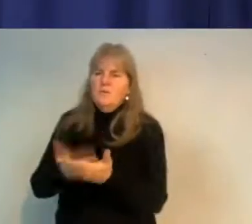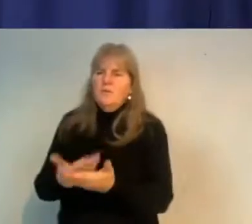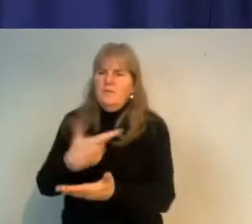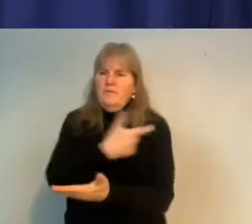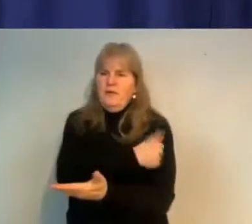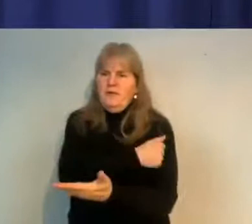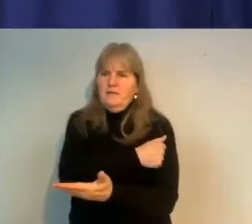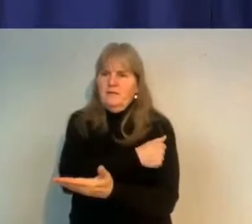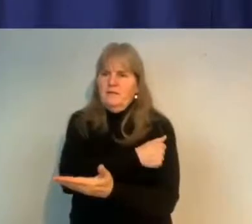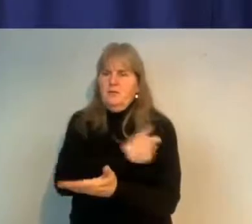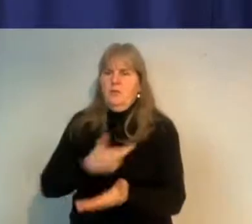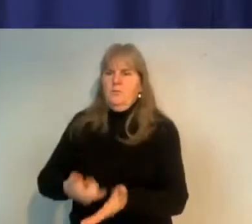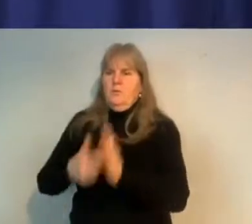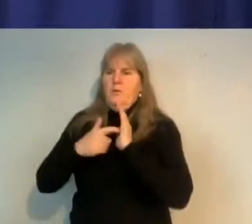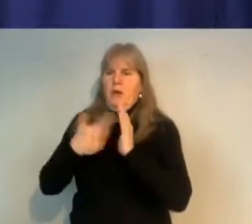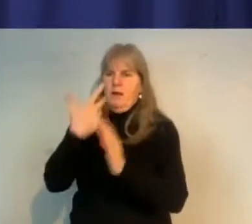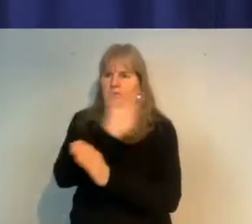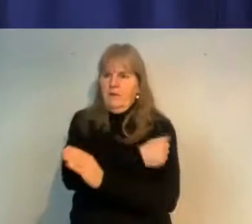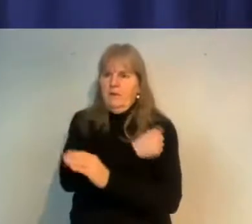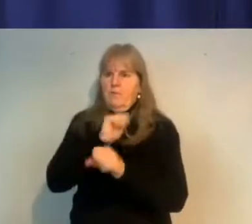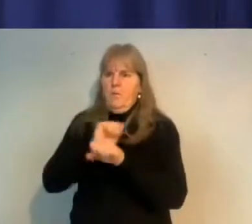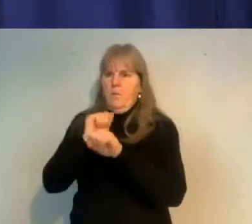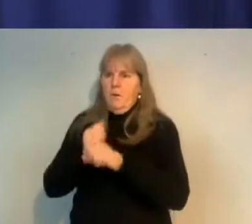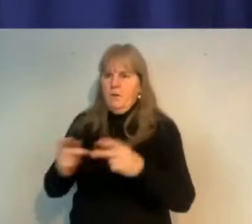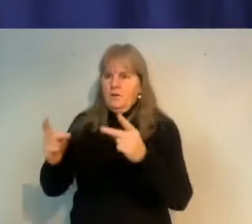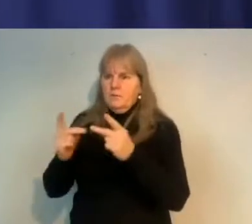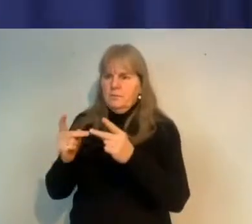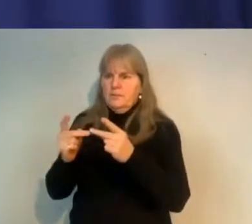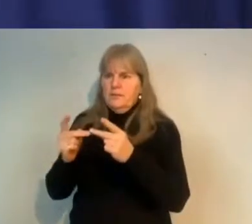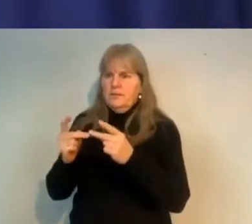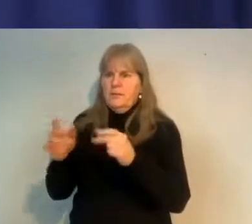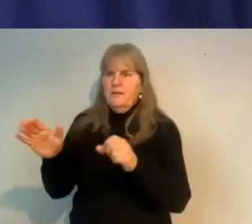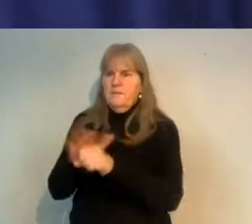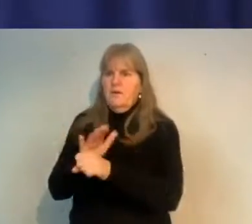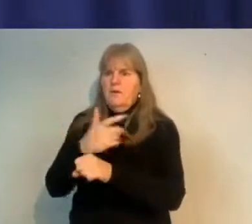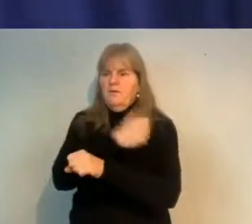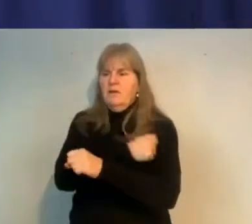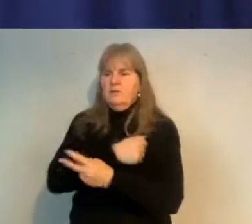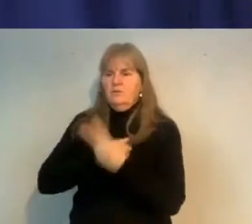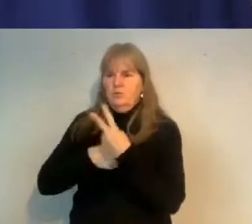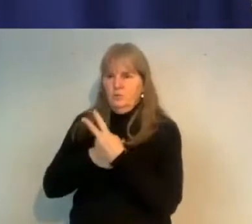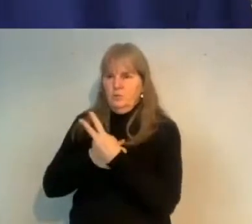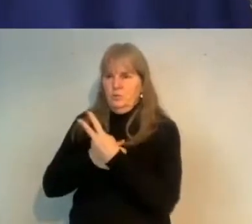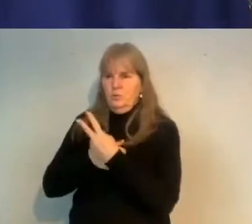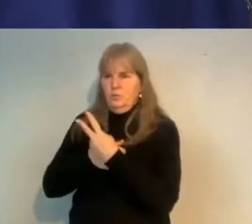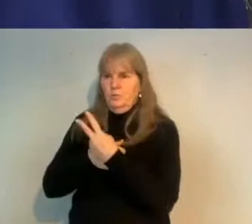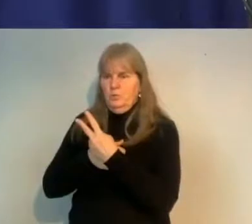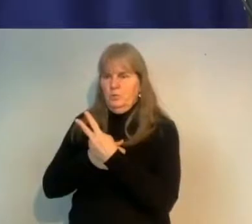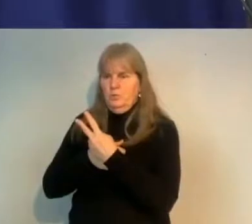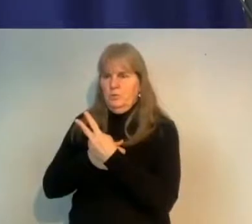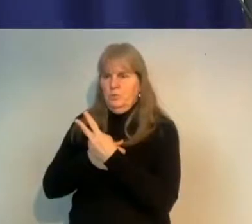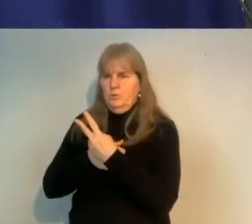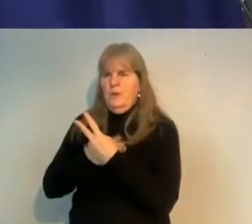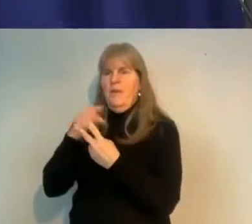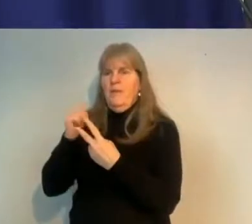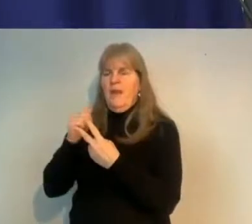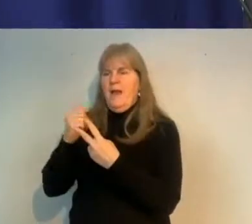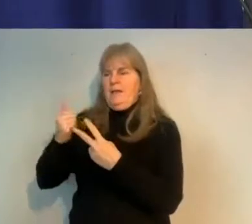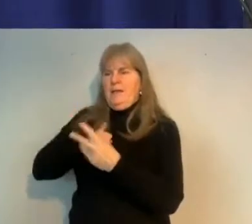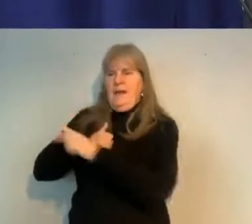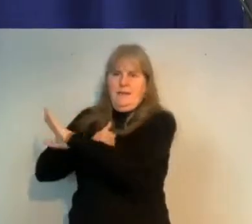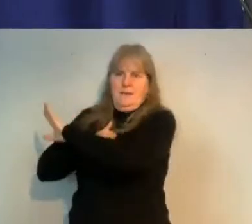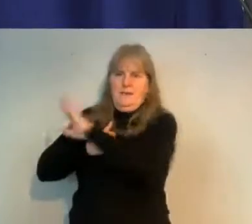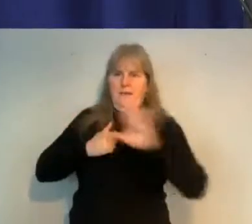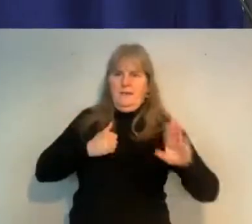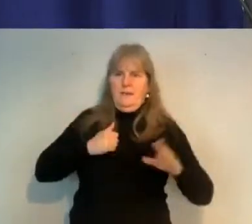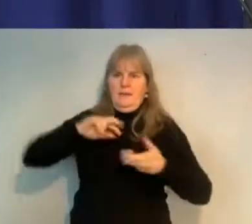mandatory vaccination for workplaces, fully vaccinated is 2 doses. That's a national definition, and it is what